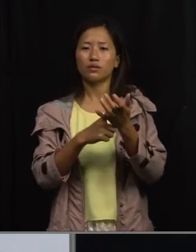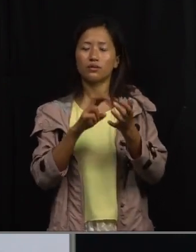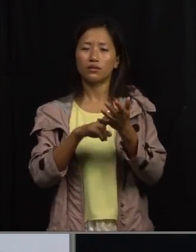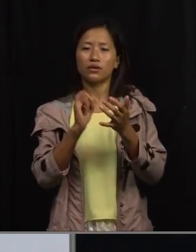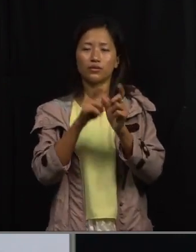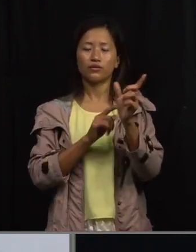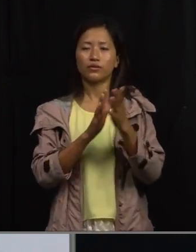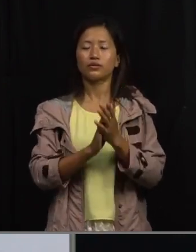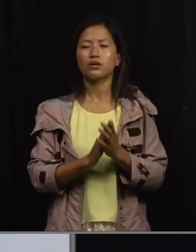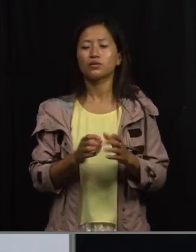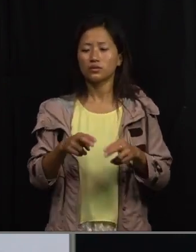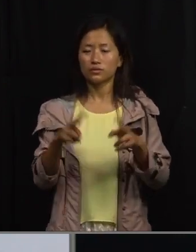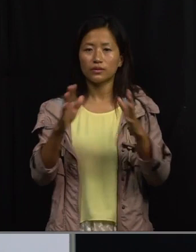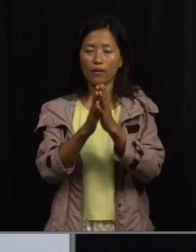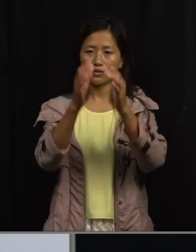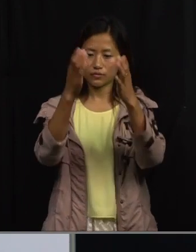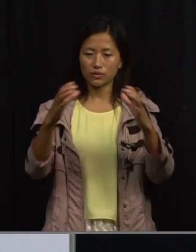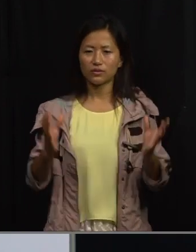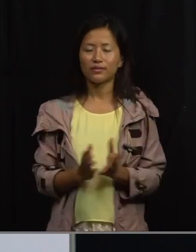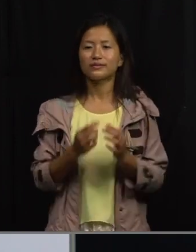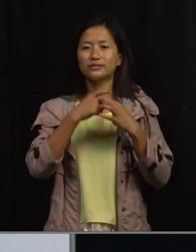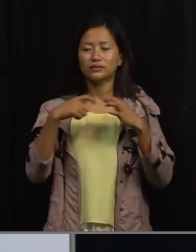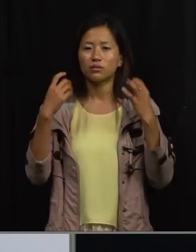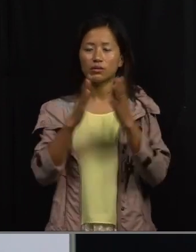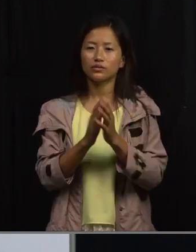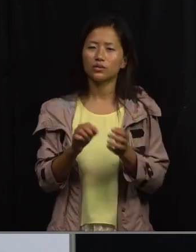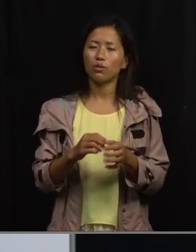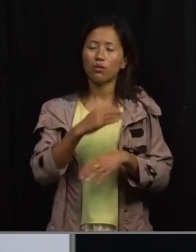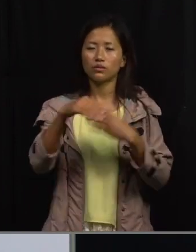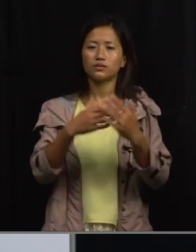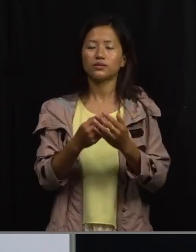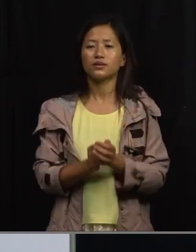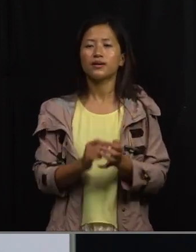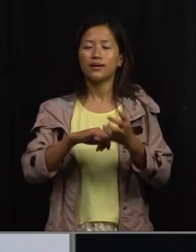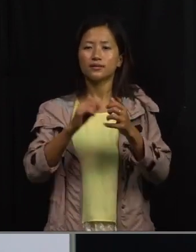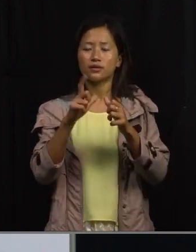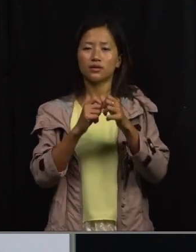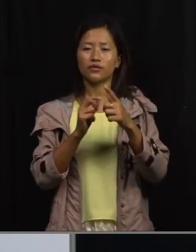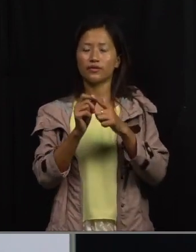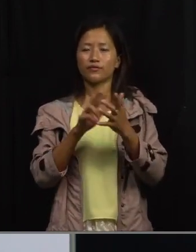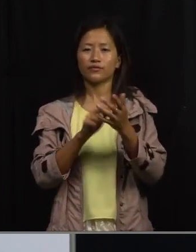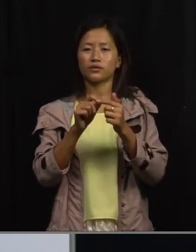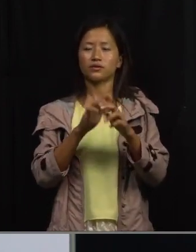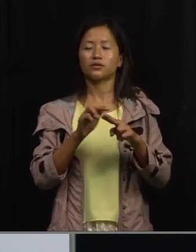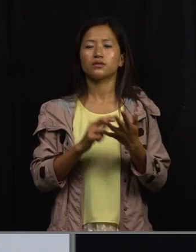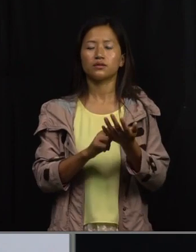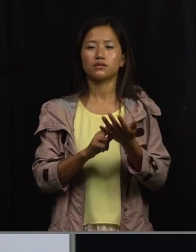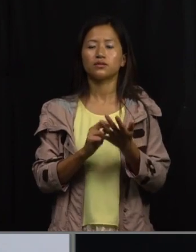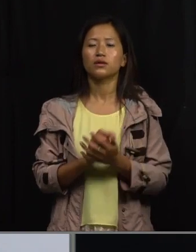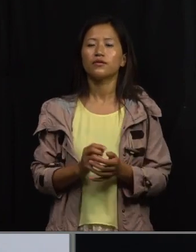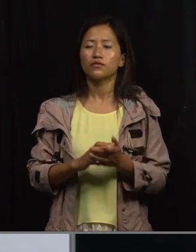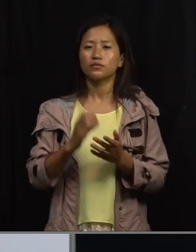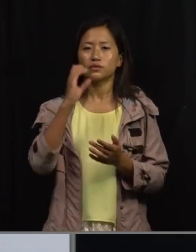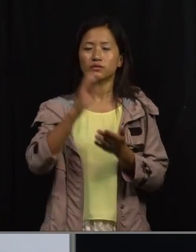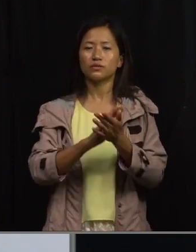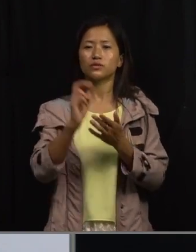as the tool, the pottery, the jewelry, and even with their slaves. Okay, so from this chapter 2, we